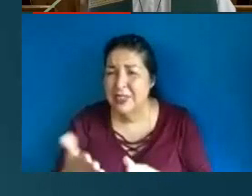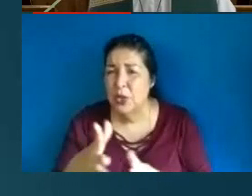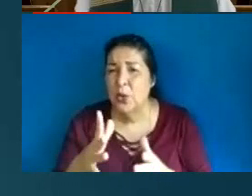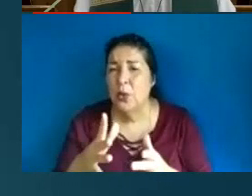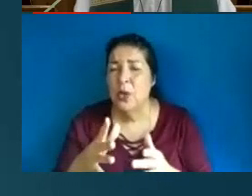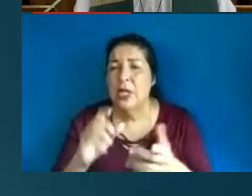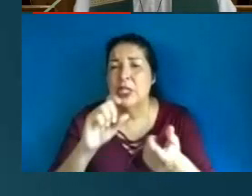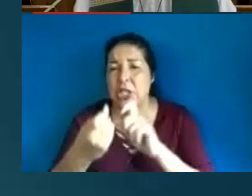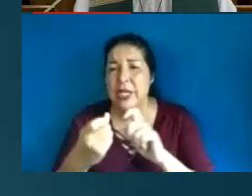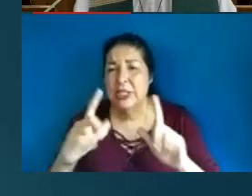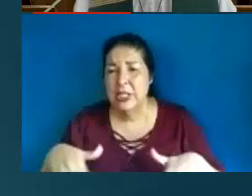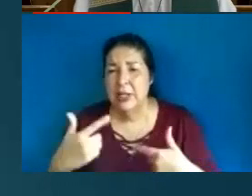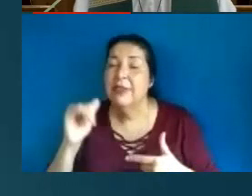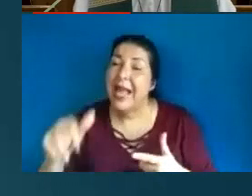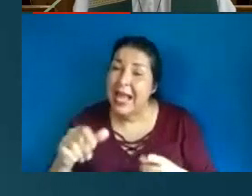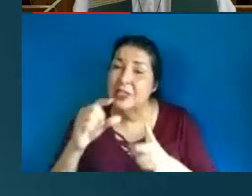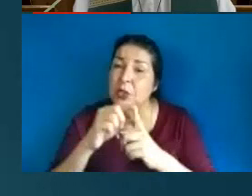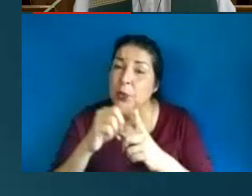This is the word of the Lord.